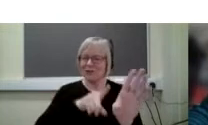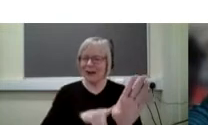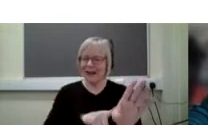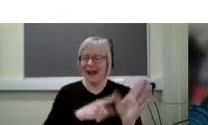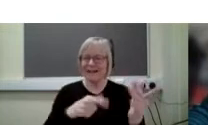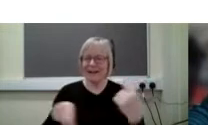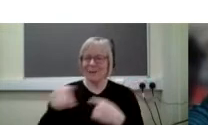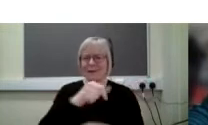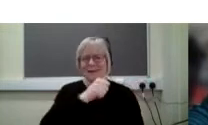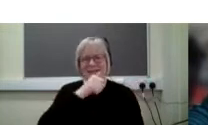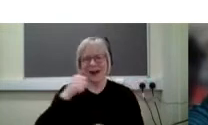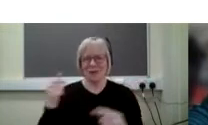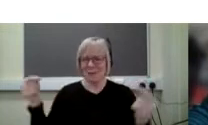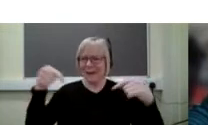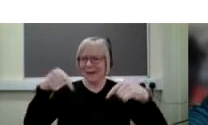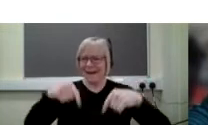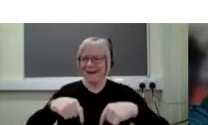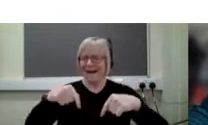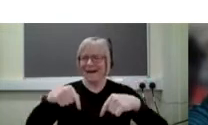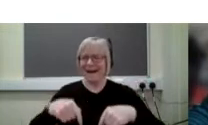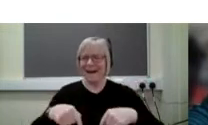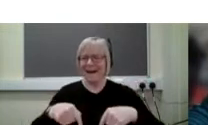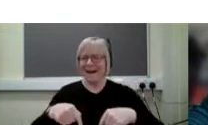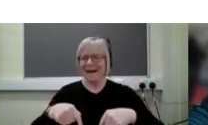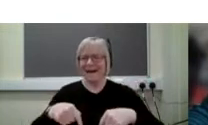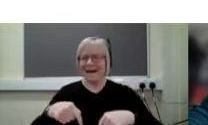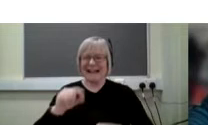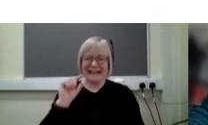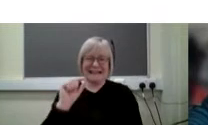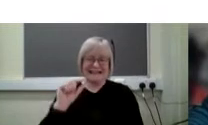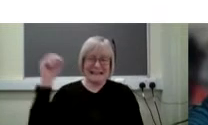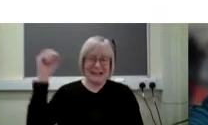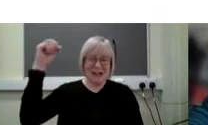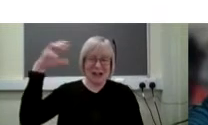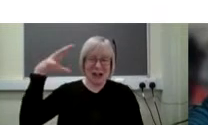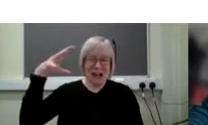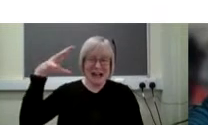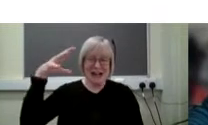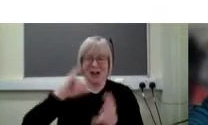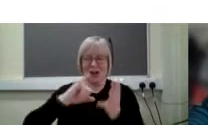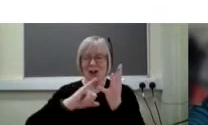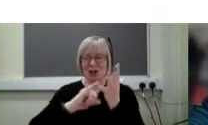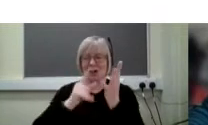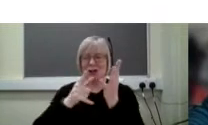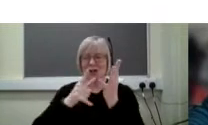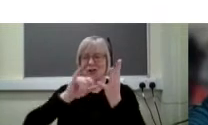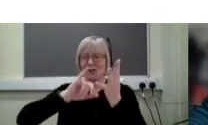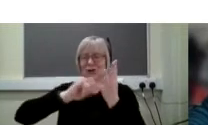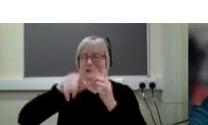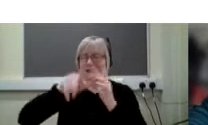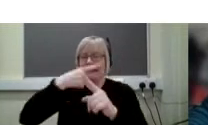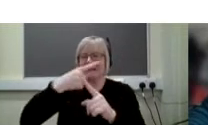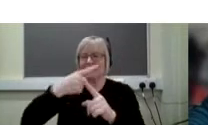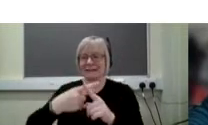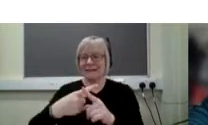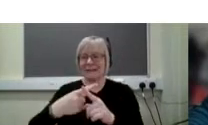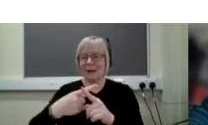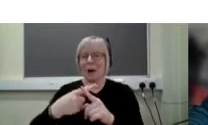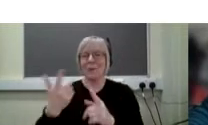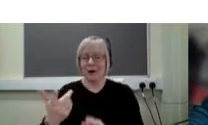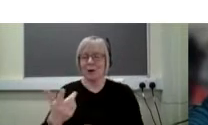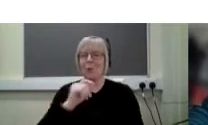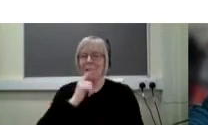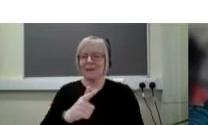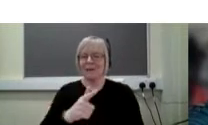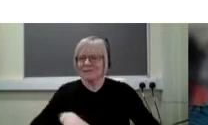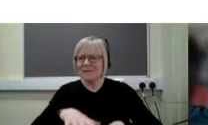It's nice to be here in somewhat sunny Sussex. So let me get straight